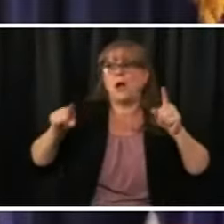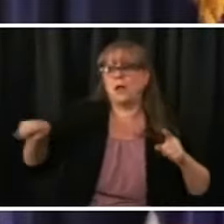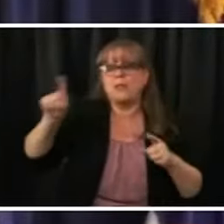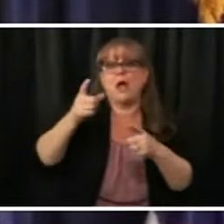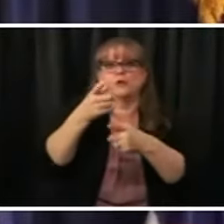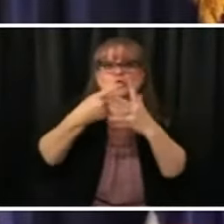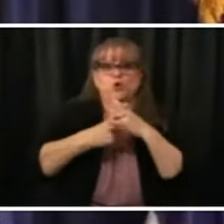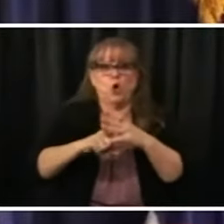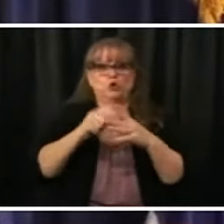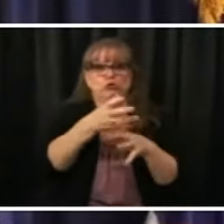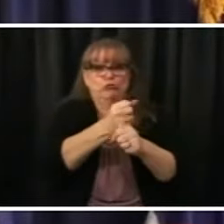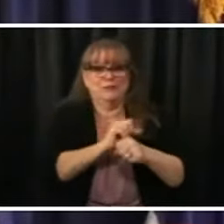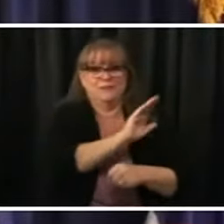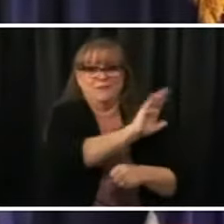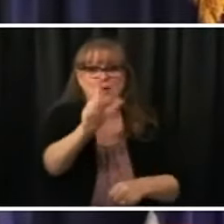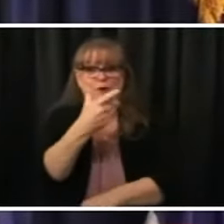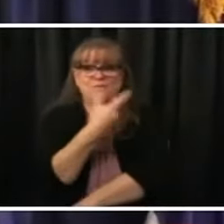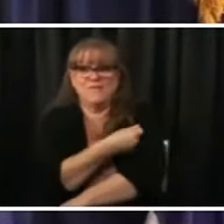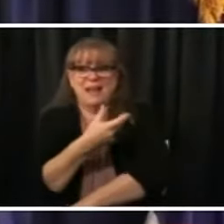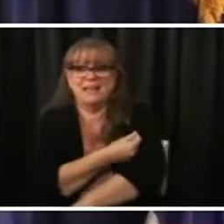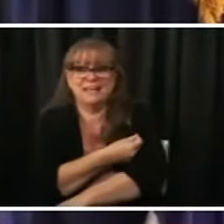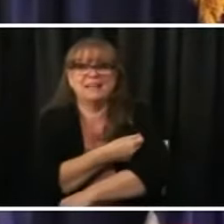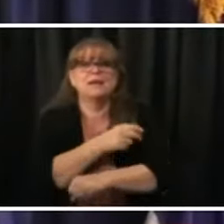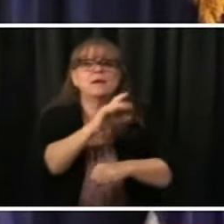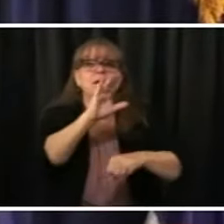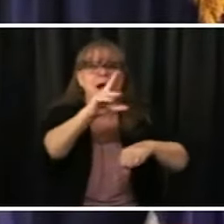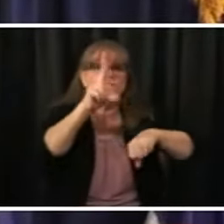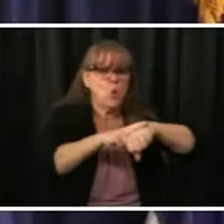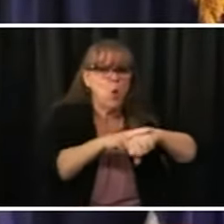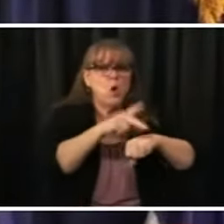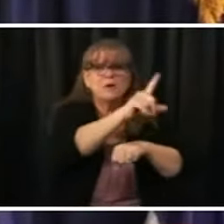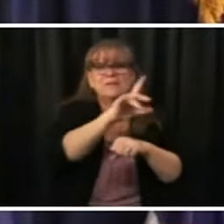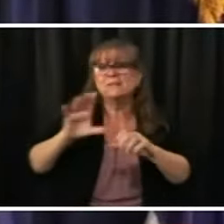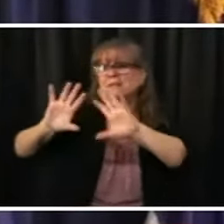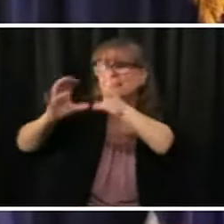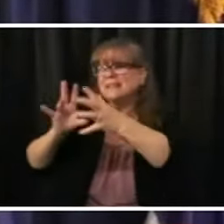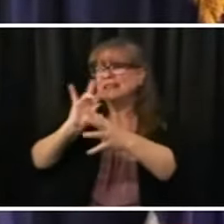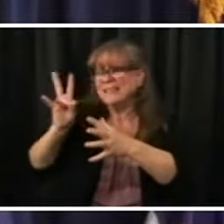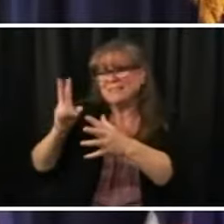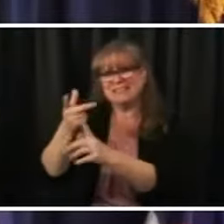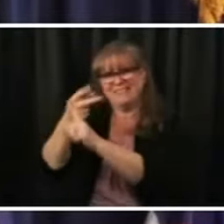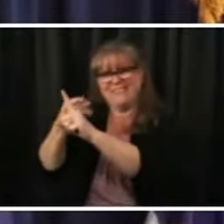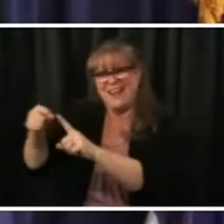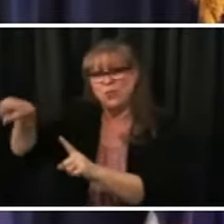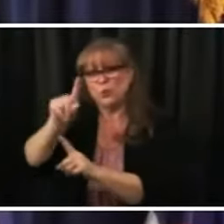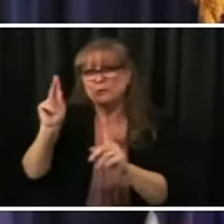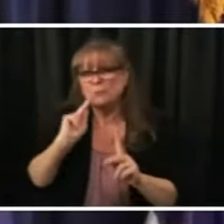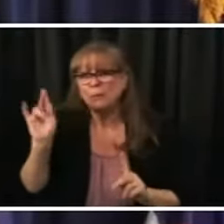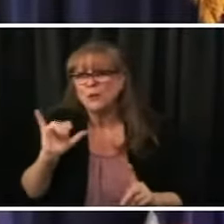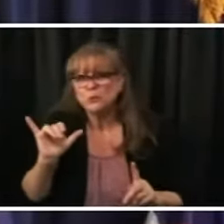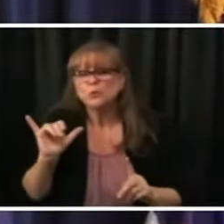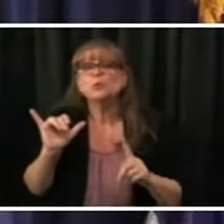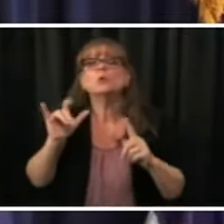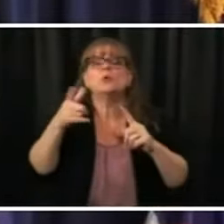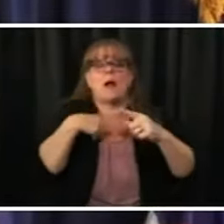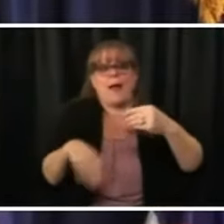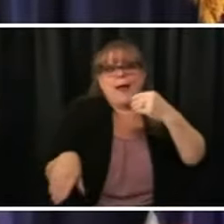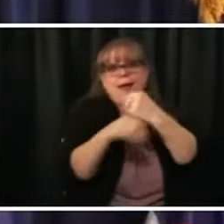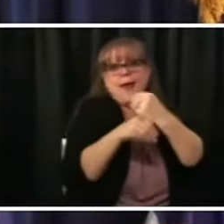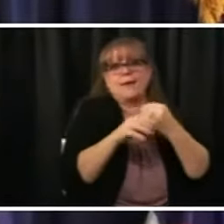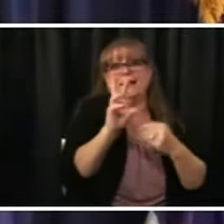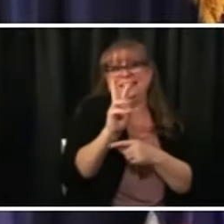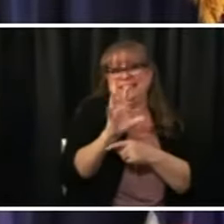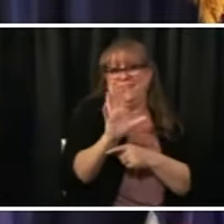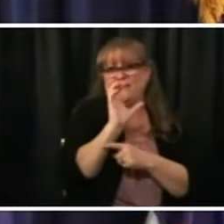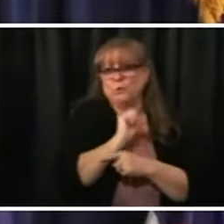in many areas of the state, they are starting to work in folks that are 65 to 69. If you are in that 65 to 69 group